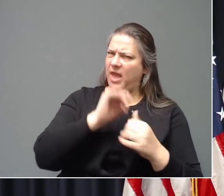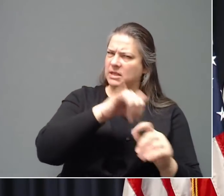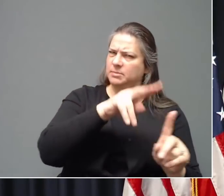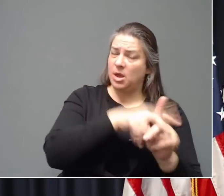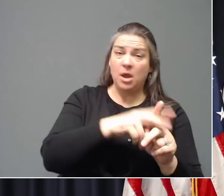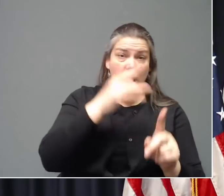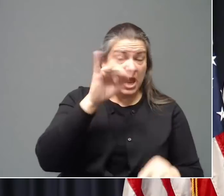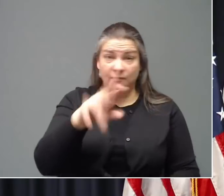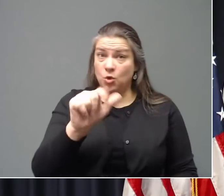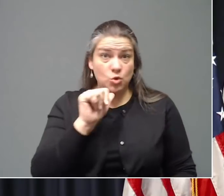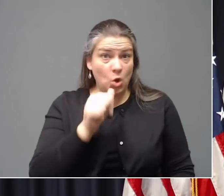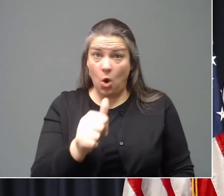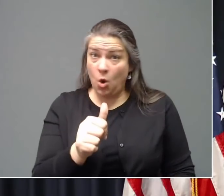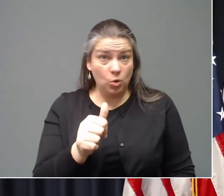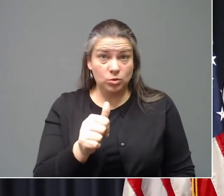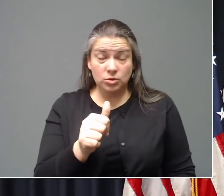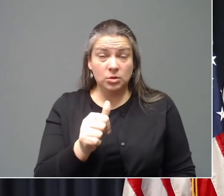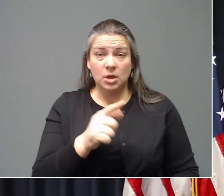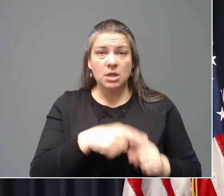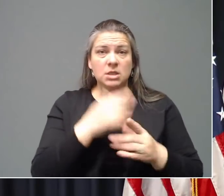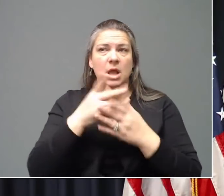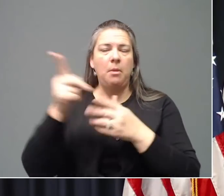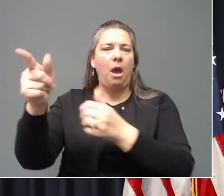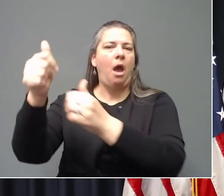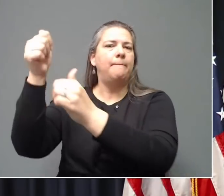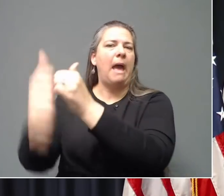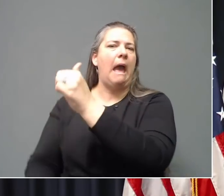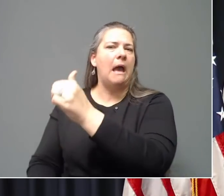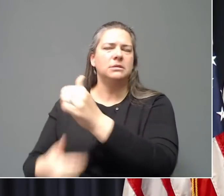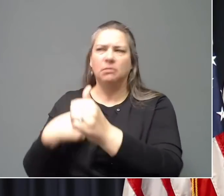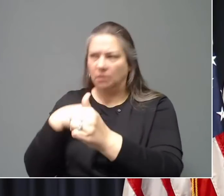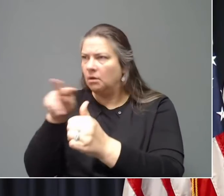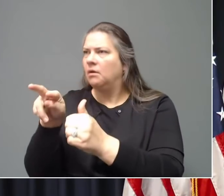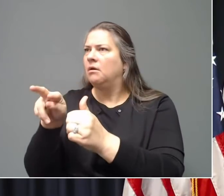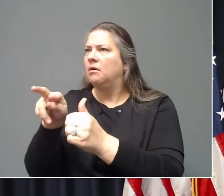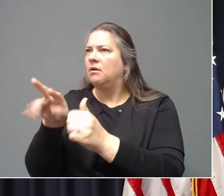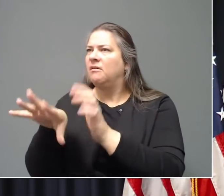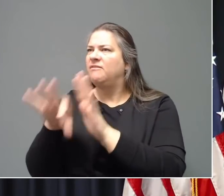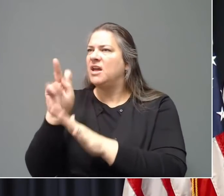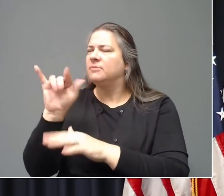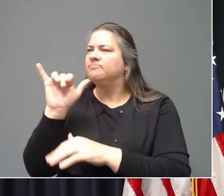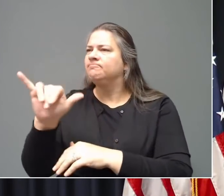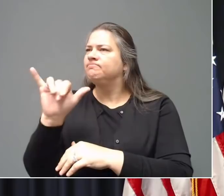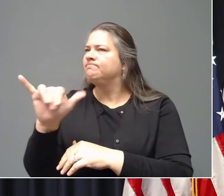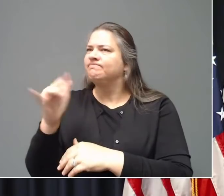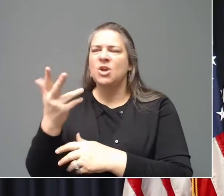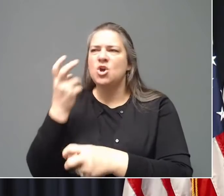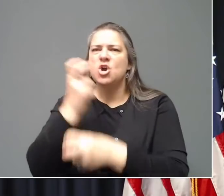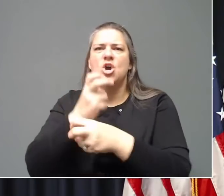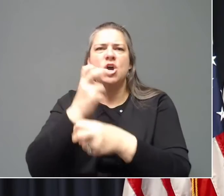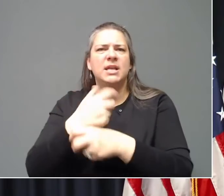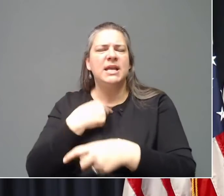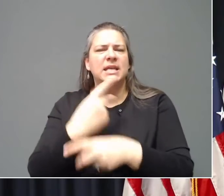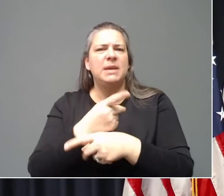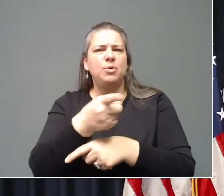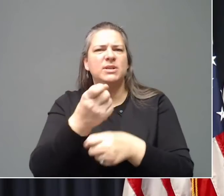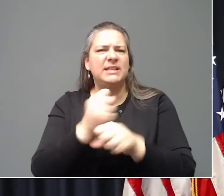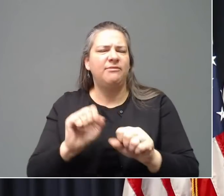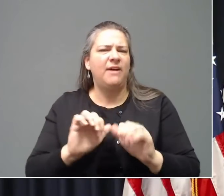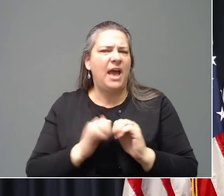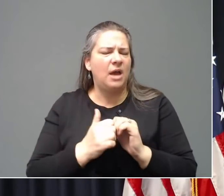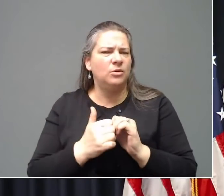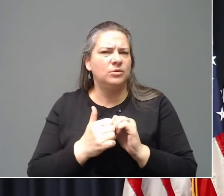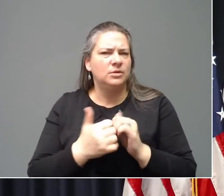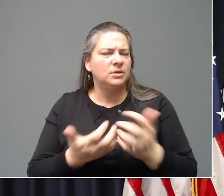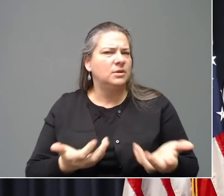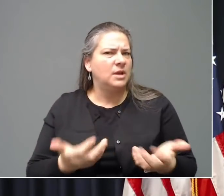be passed that could make it very, very difficult for us to help work together with you to keep everyone safe and get through this intact and in a